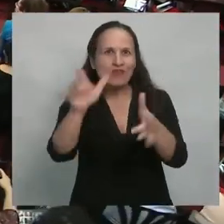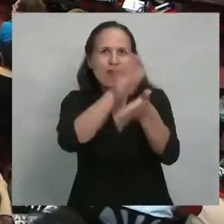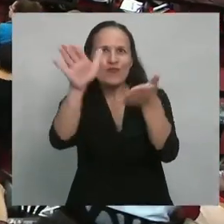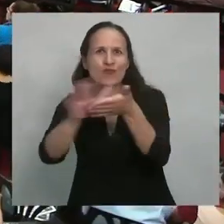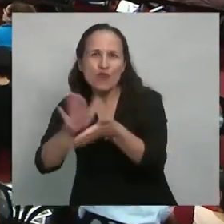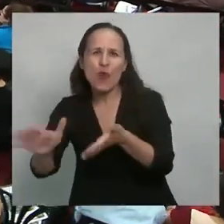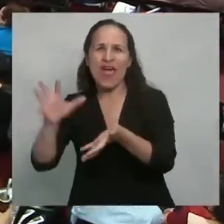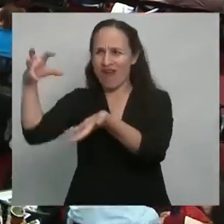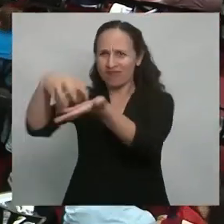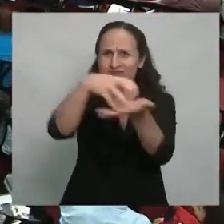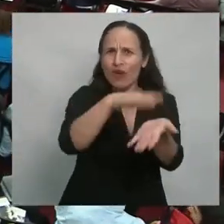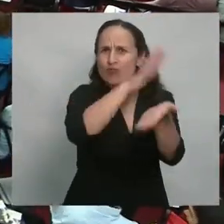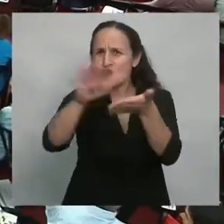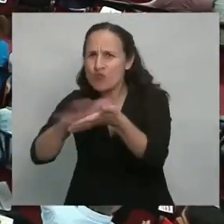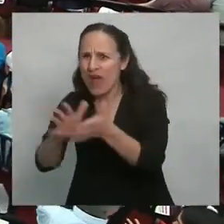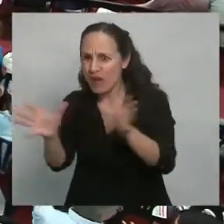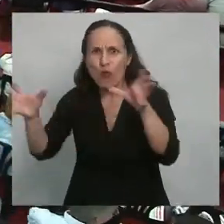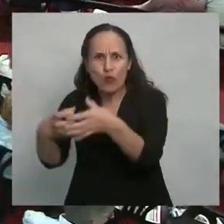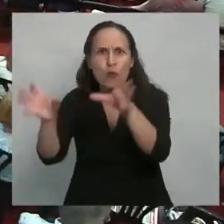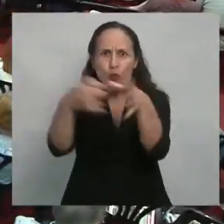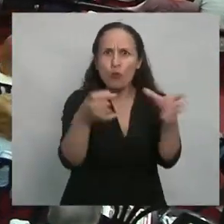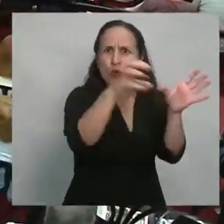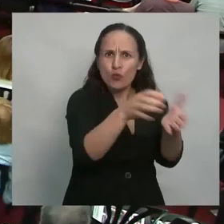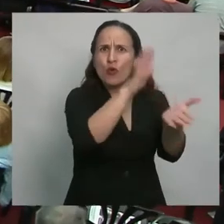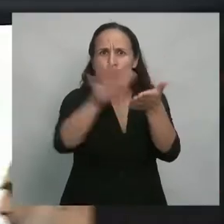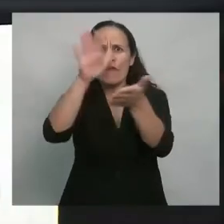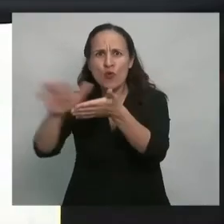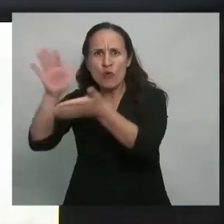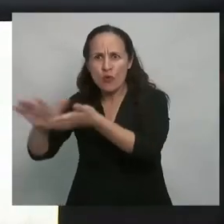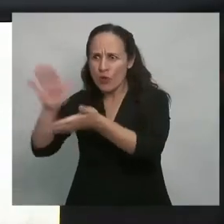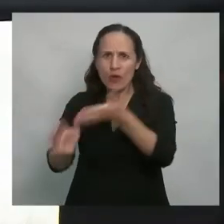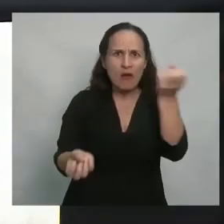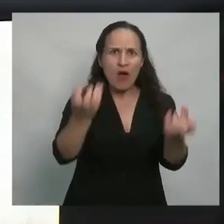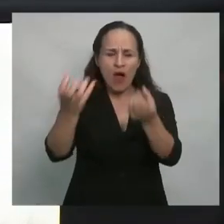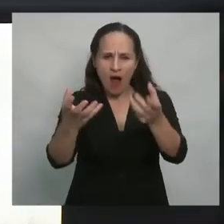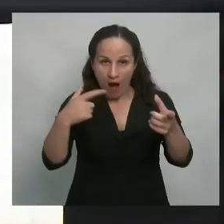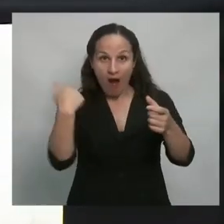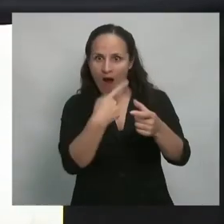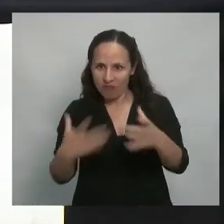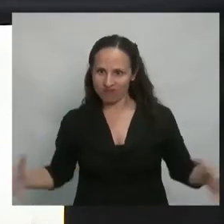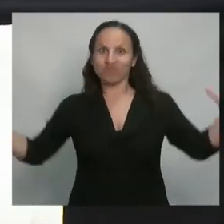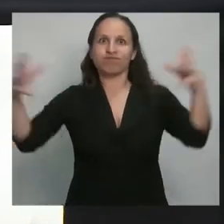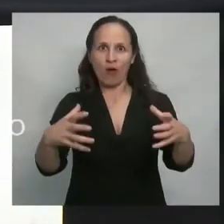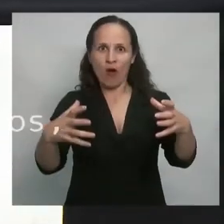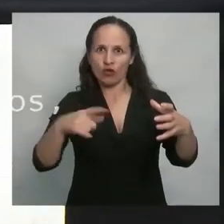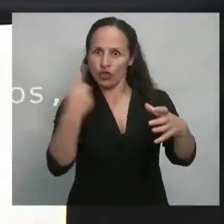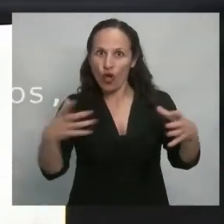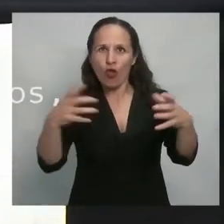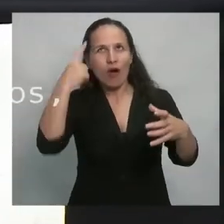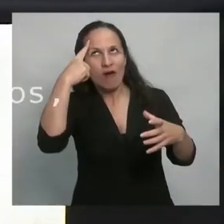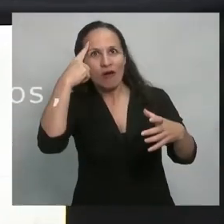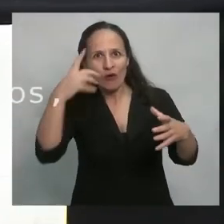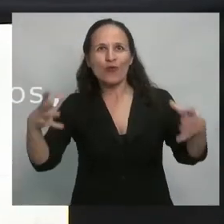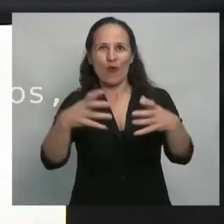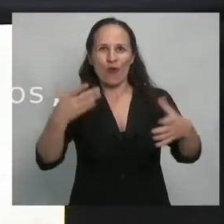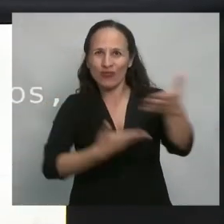new places and spaces for thinking together and producing together. The enthusiastic spirit